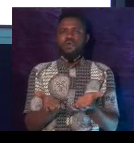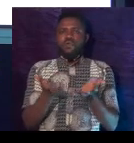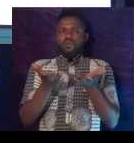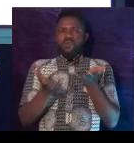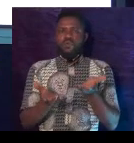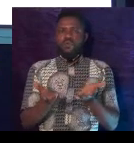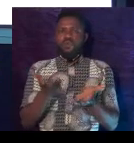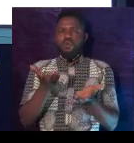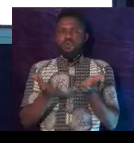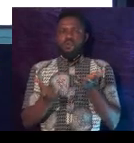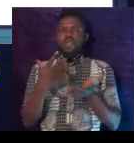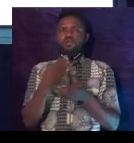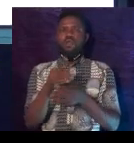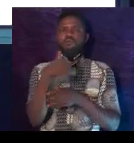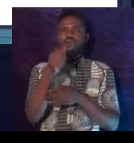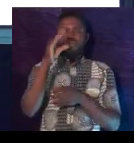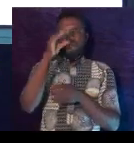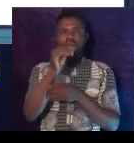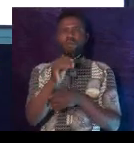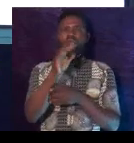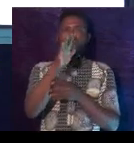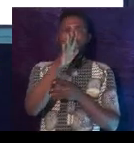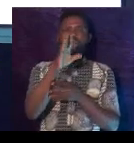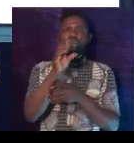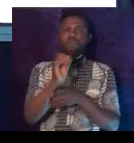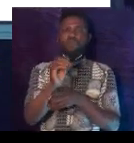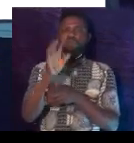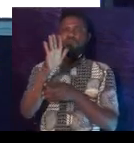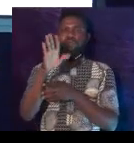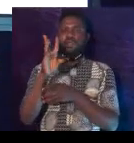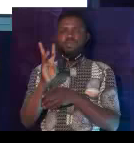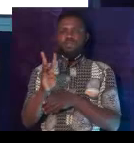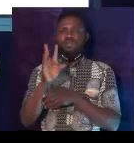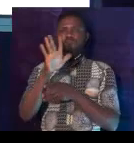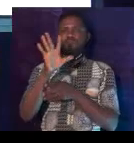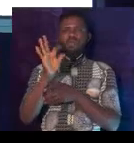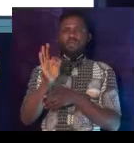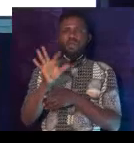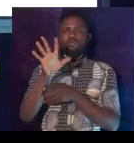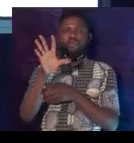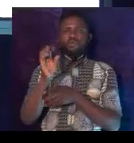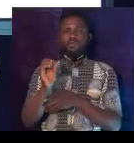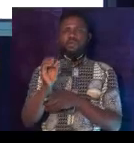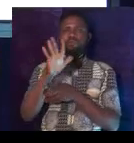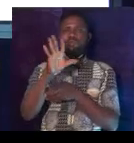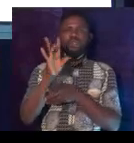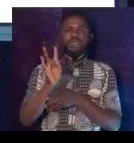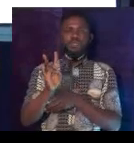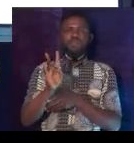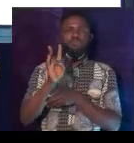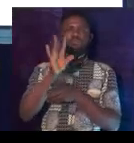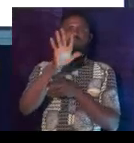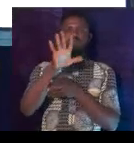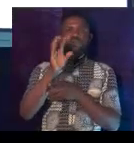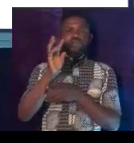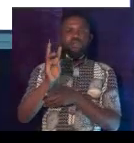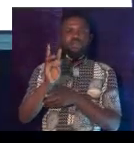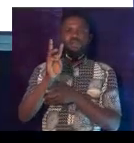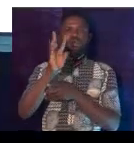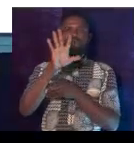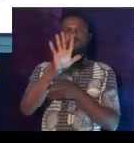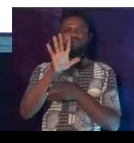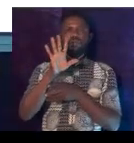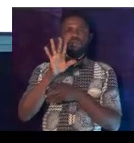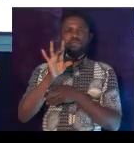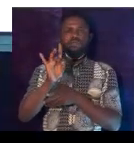The weights of 10 boys are 60 kilogram, 56 kilogram, 59 kilogram, 50 kilogram, 57 kilogram,